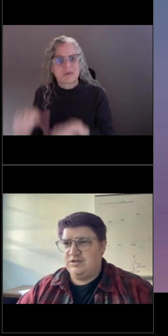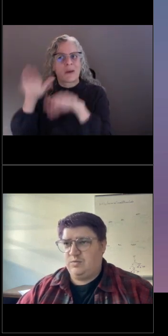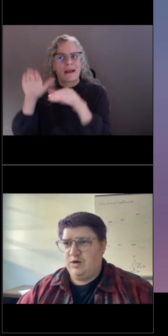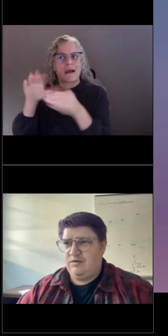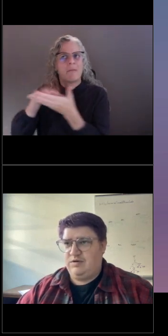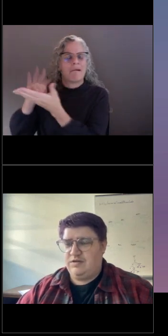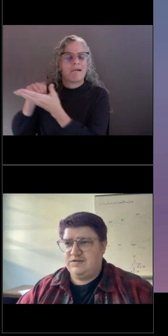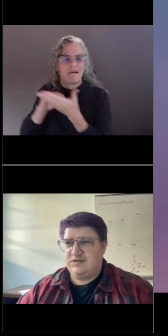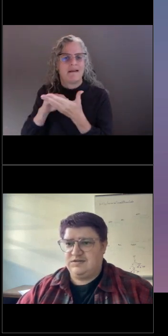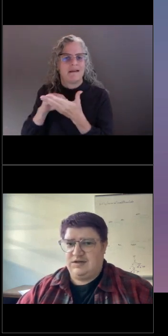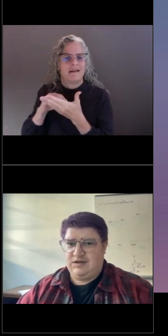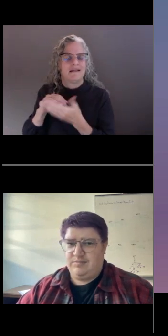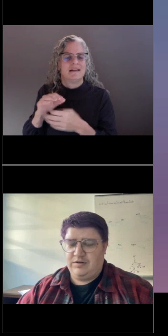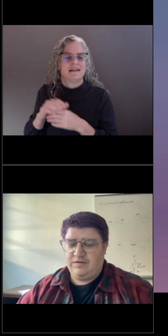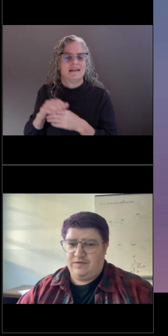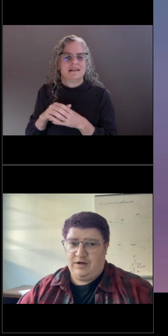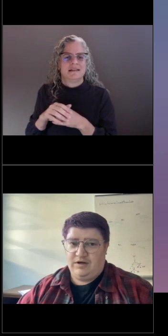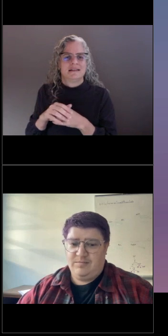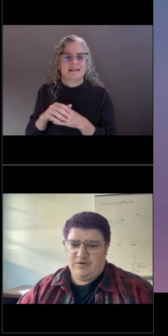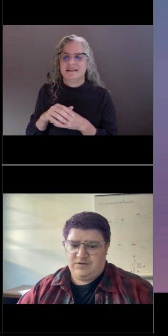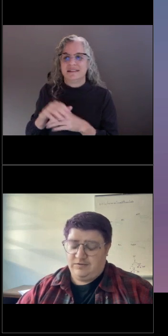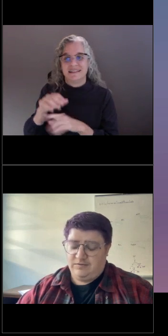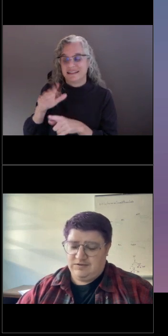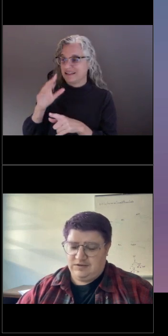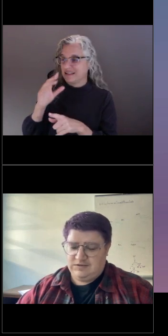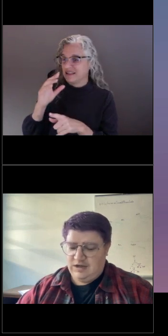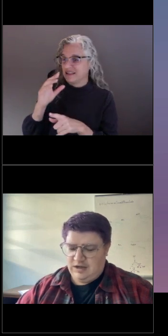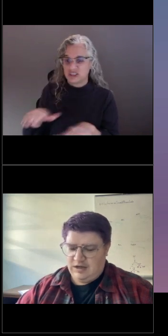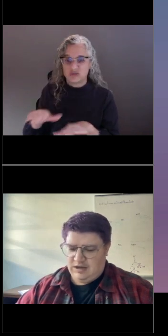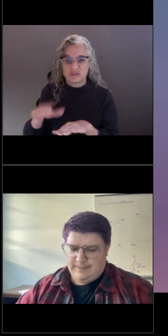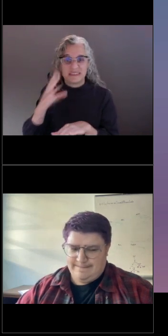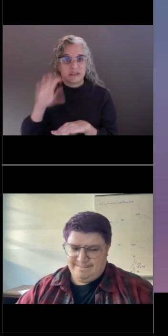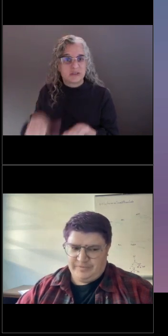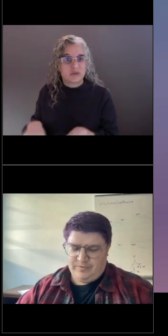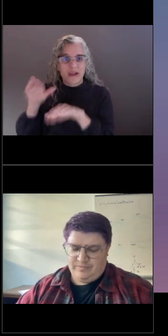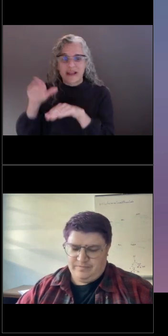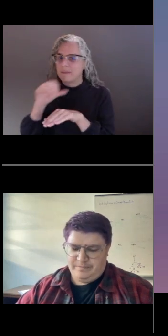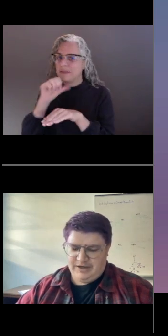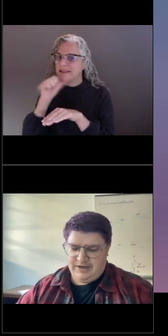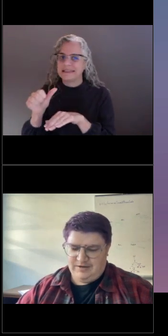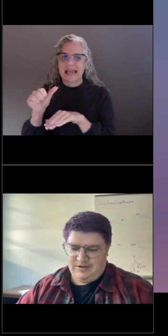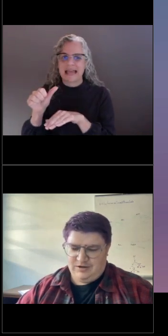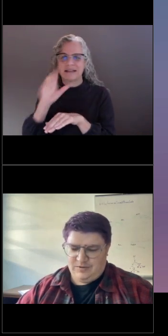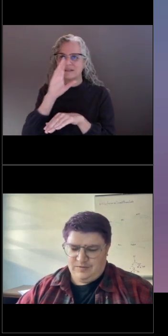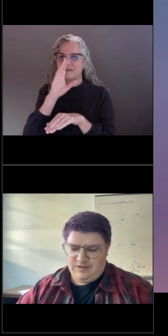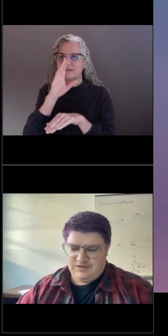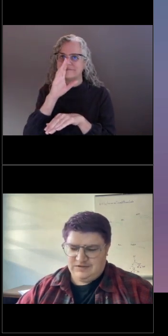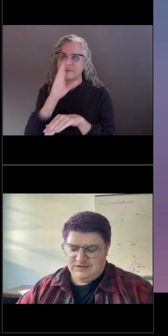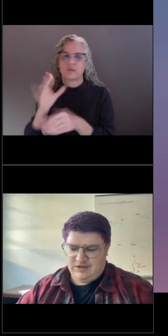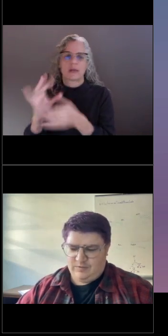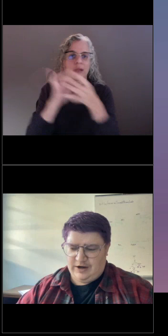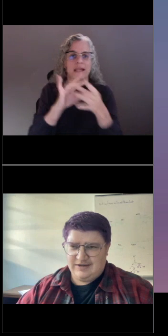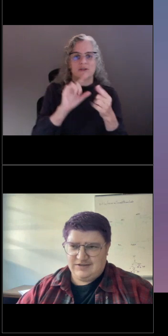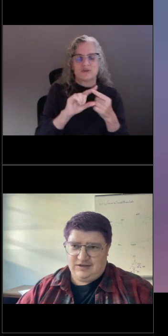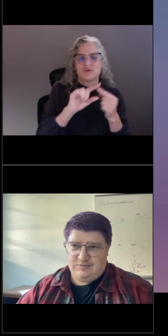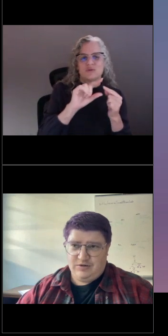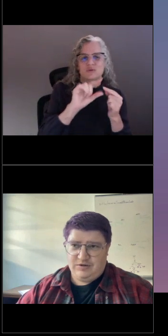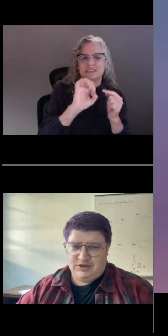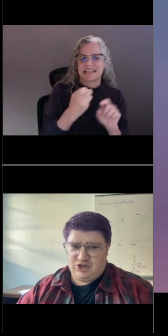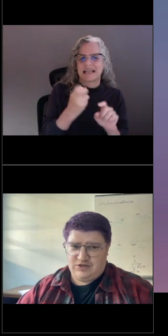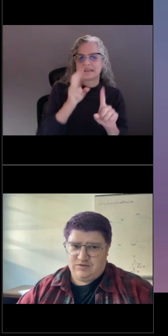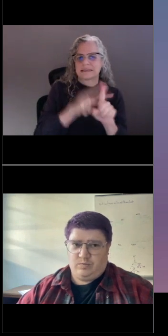correlates one-to-one with sex assigned at birth for a number of different reasons. But you know, this is something where